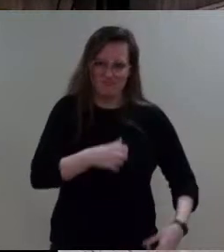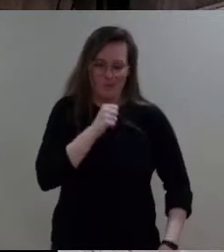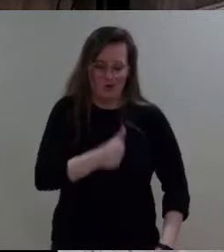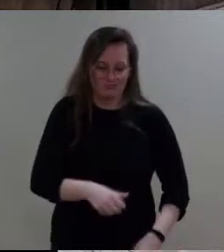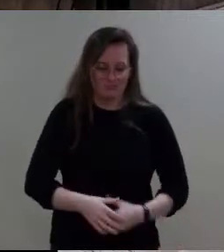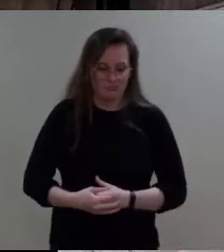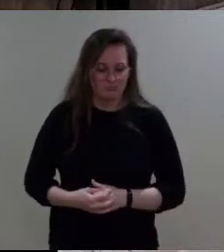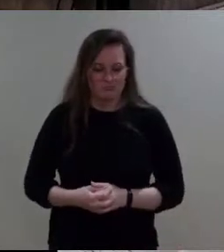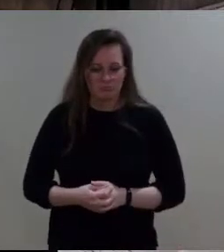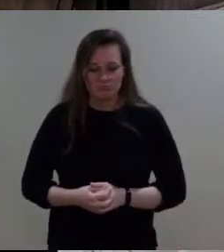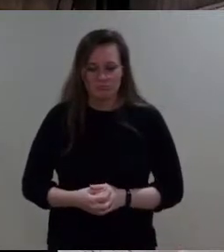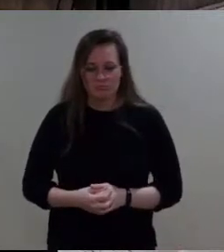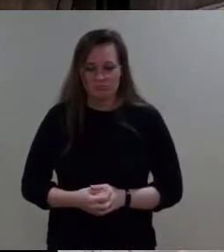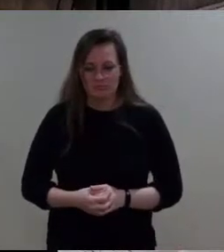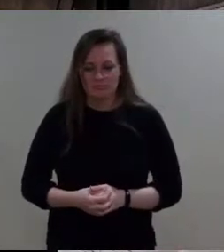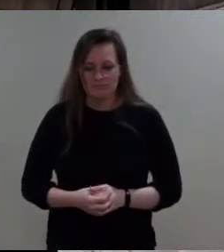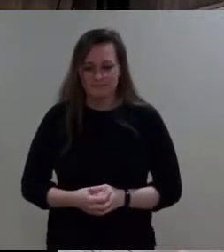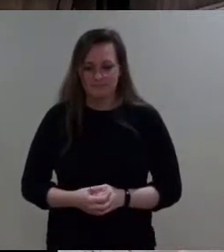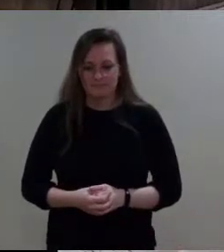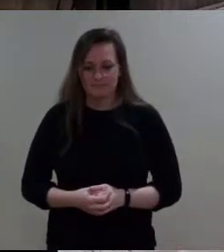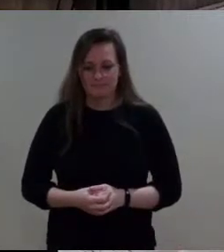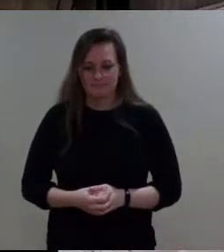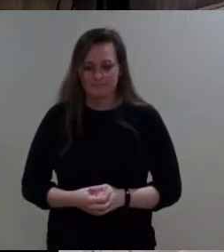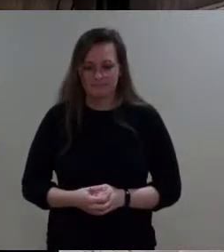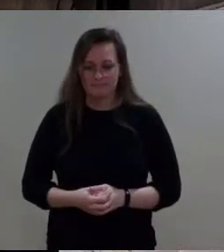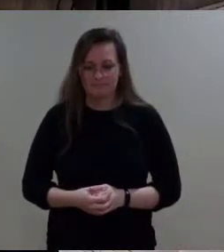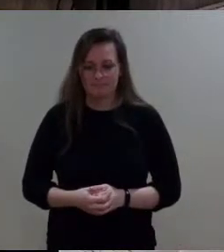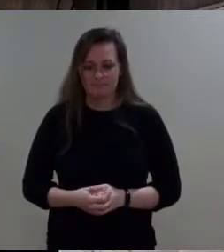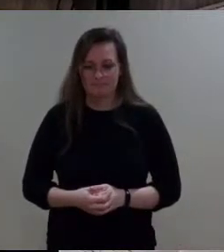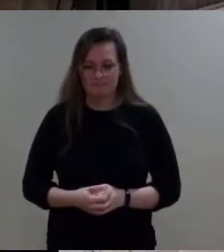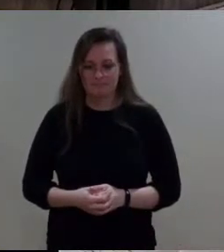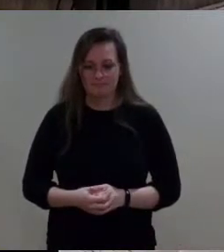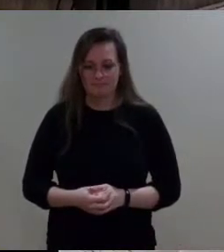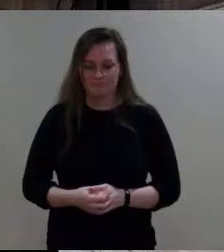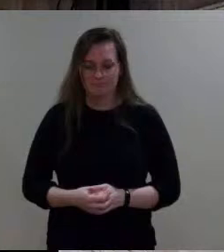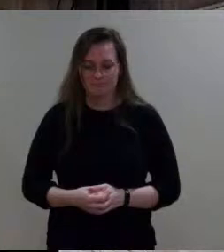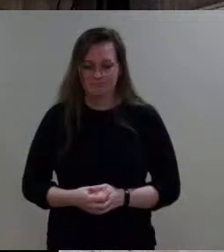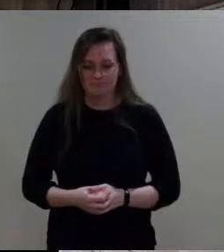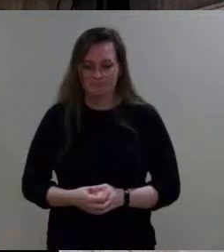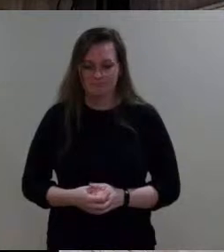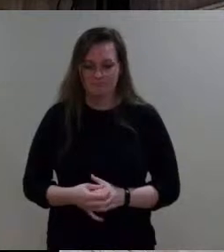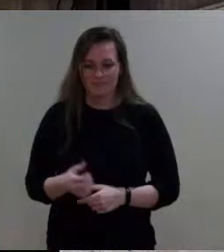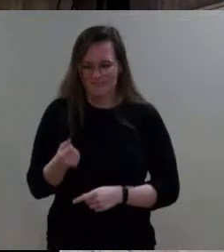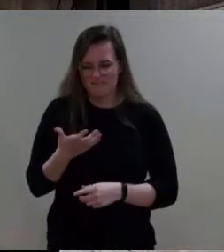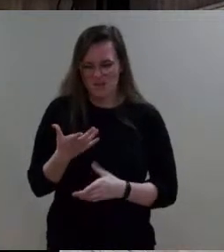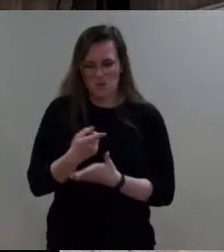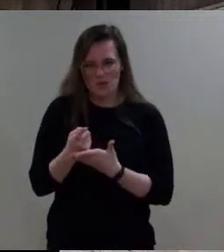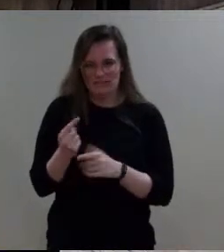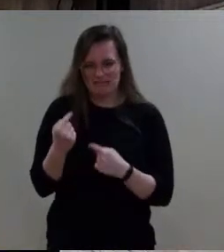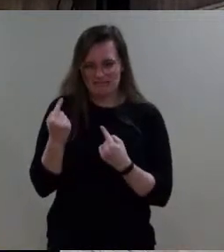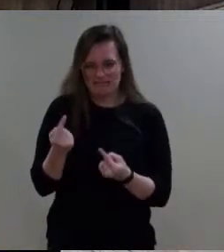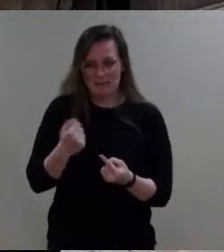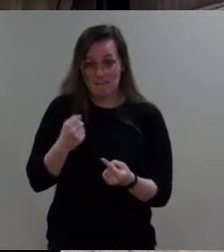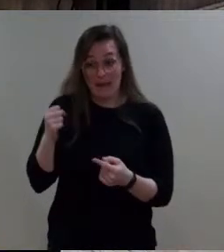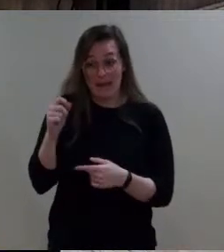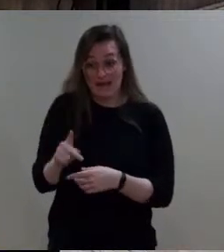There hasn't been much since I've come back in the last couple of weeks, but the Heritage Committee did